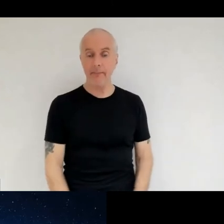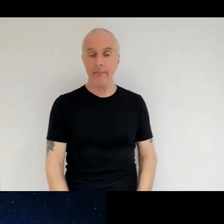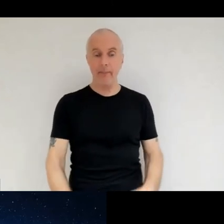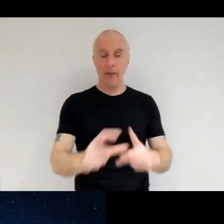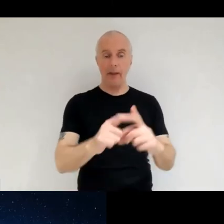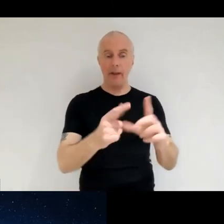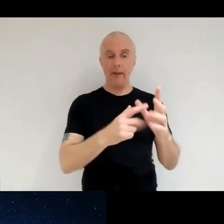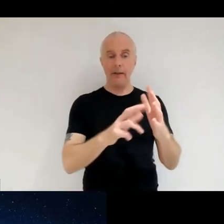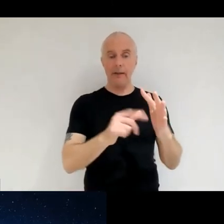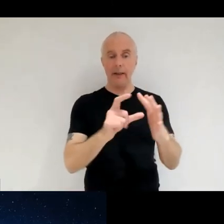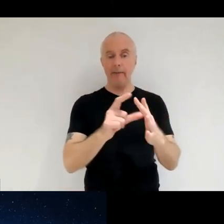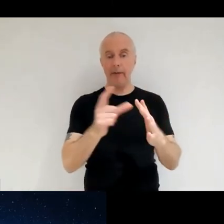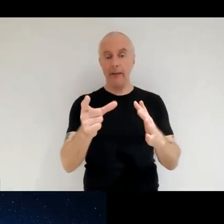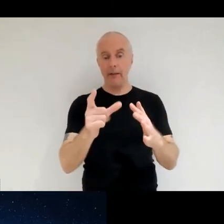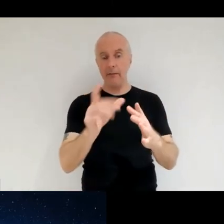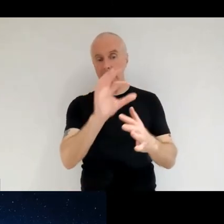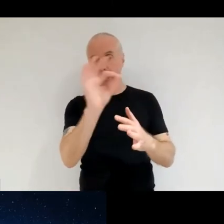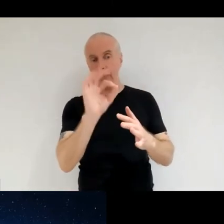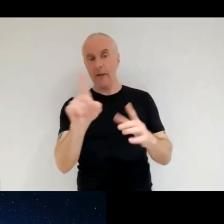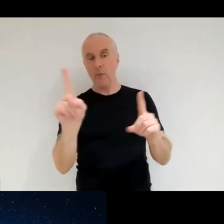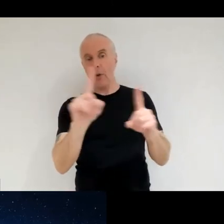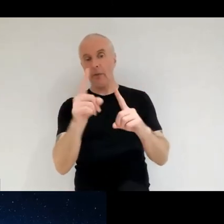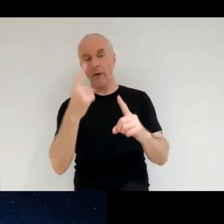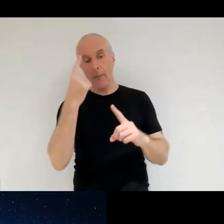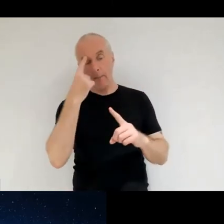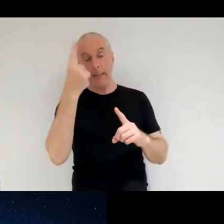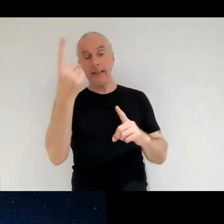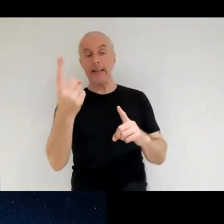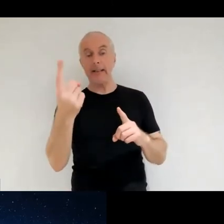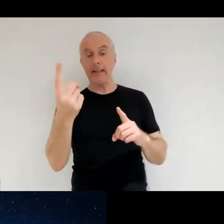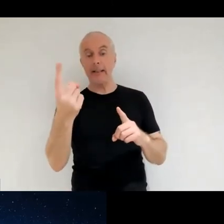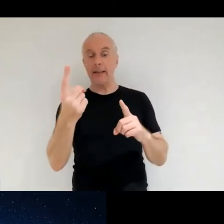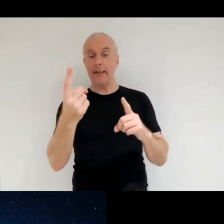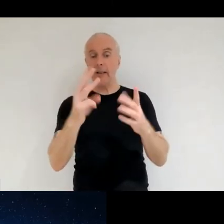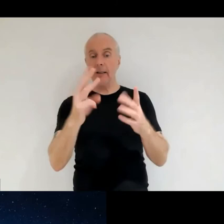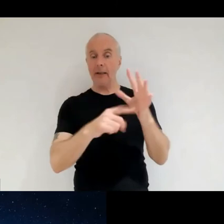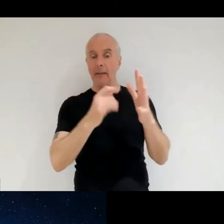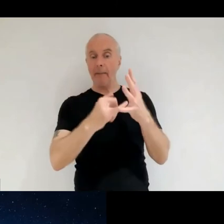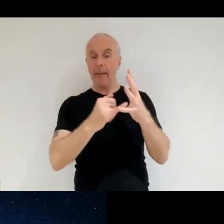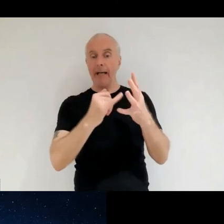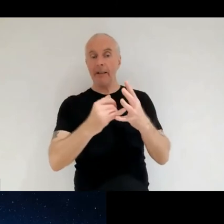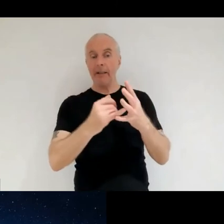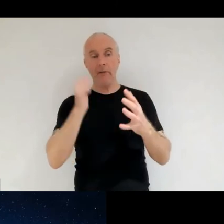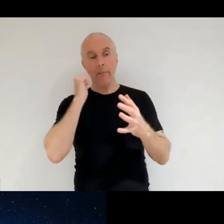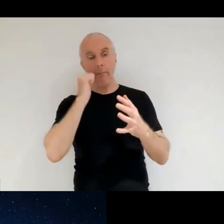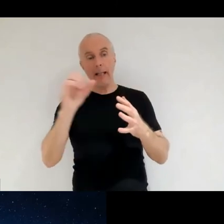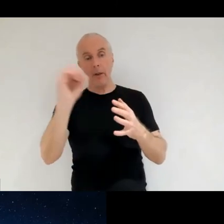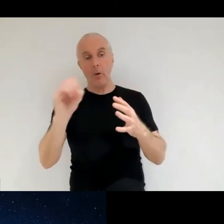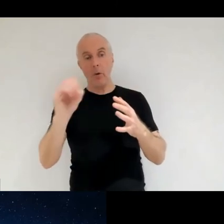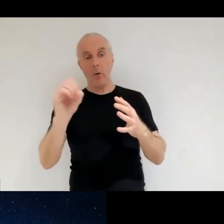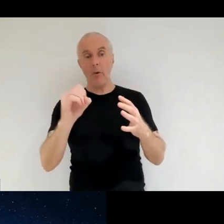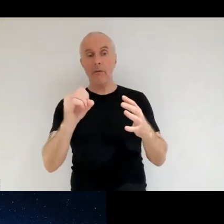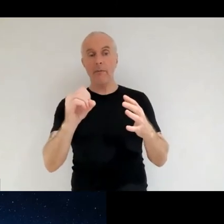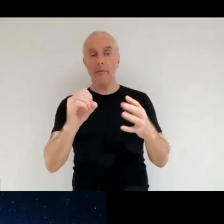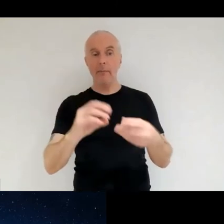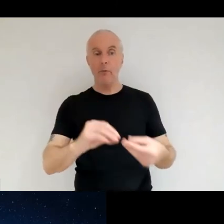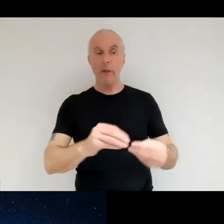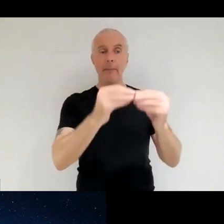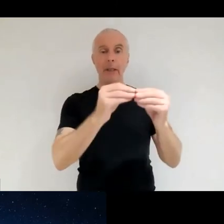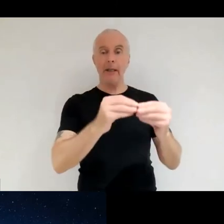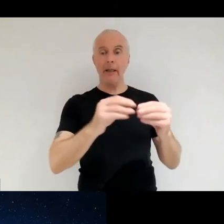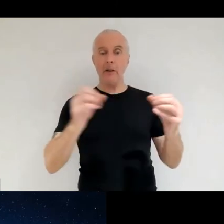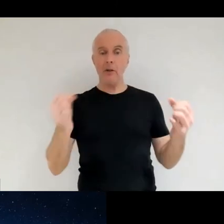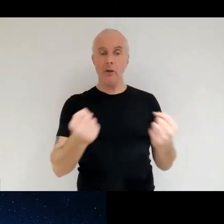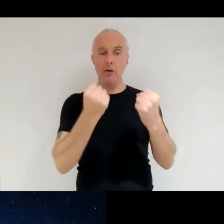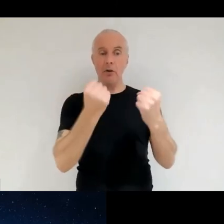the predicted maximum mass of a black hole created by a supernova? Ah, that is also a very good question. And